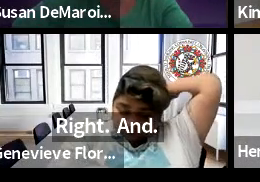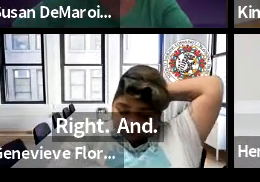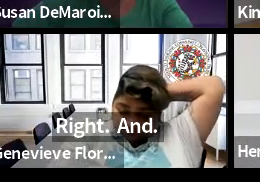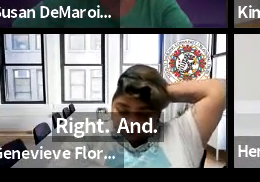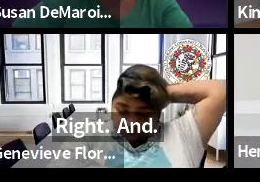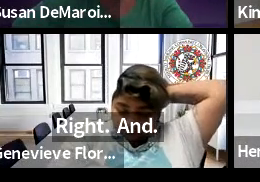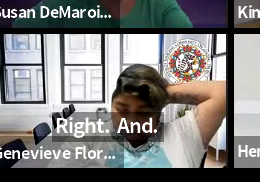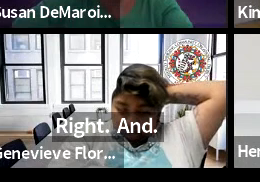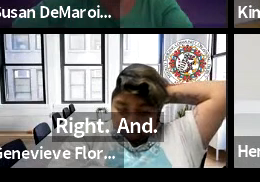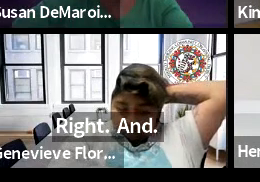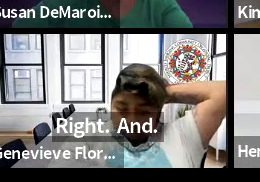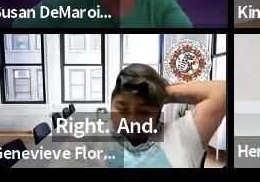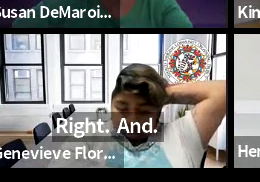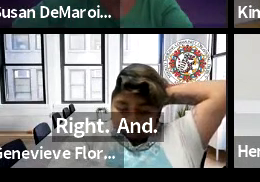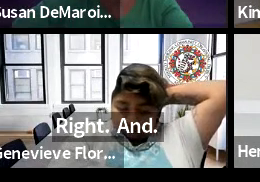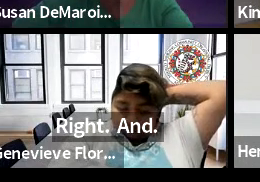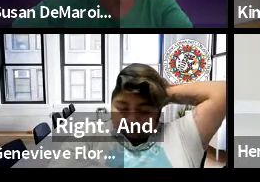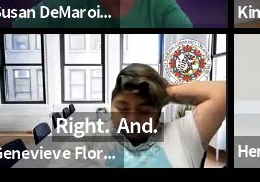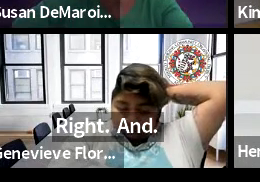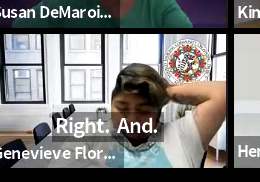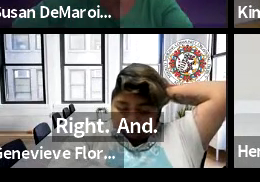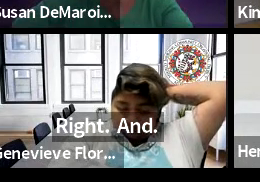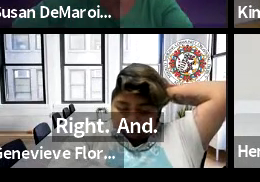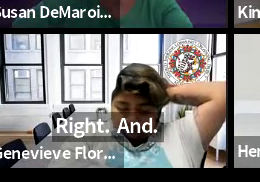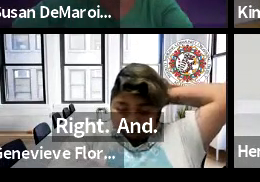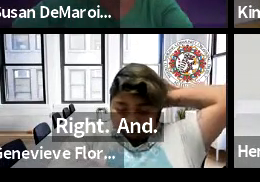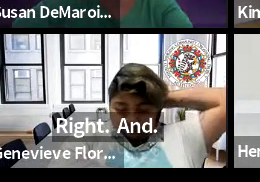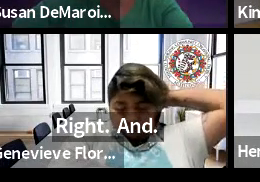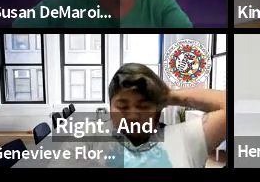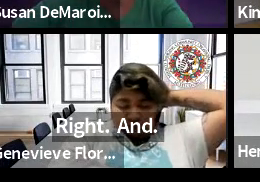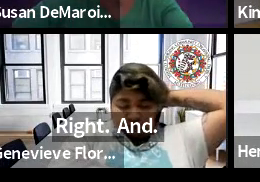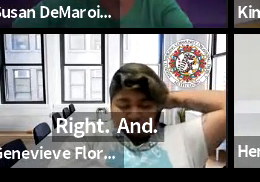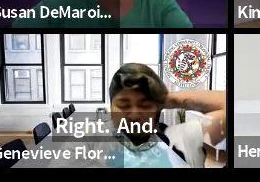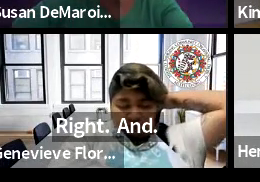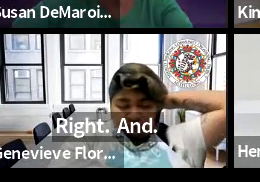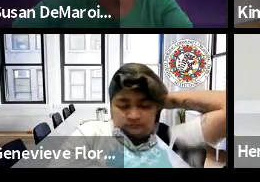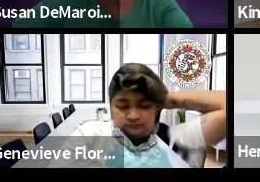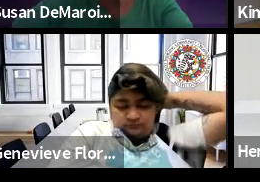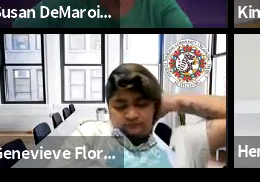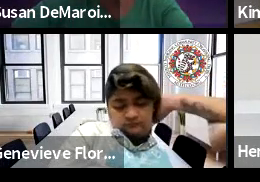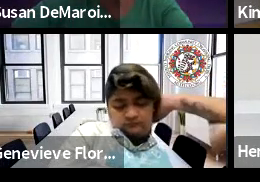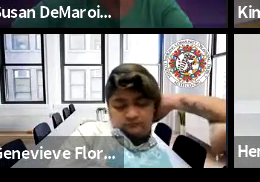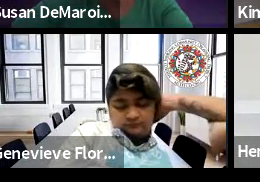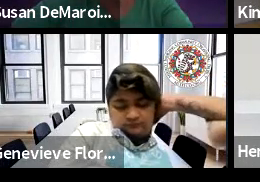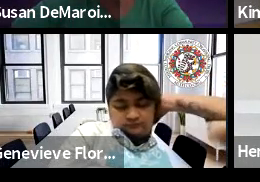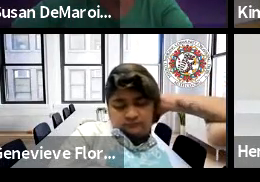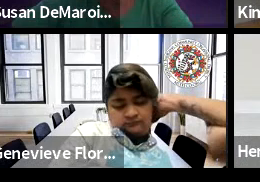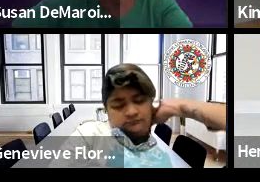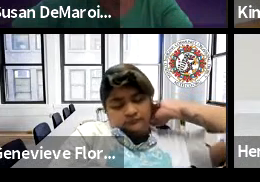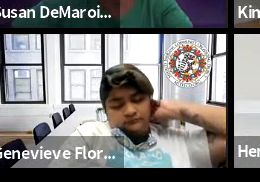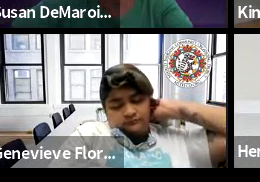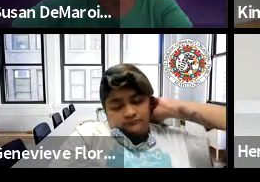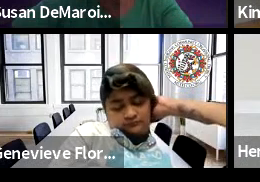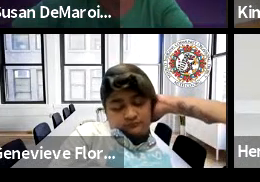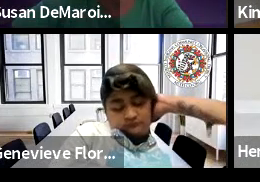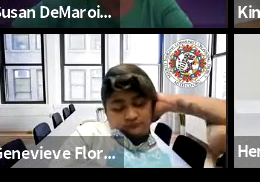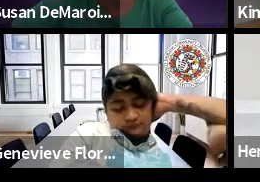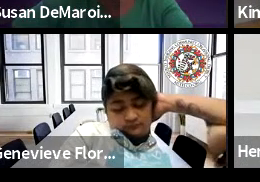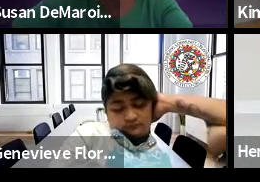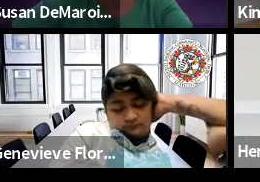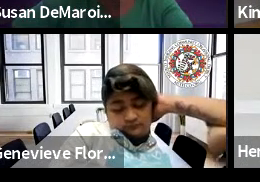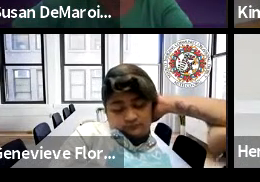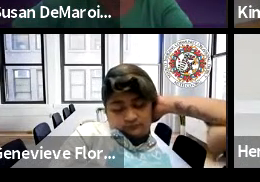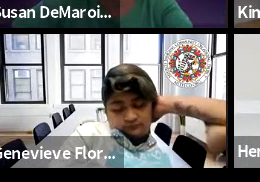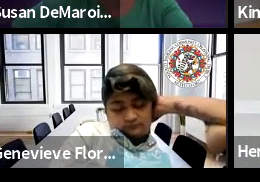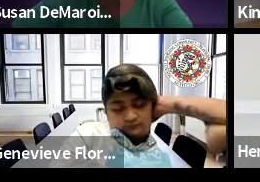experience of having done this work in a very, very vulnerable community in San Francisco, and a very diverse community in San